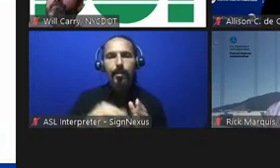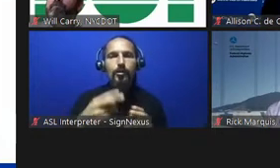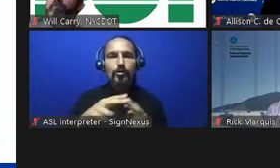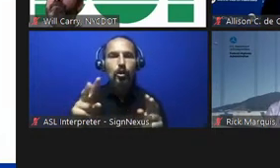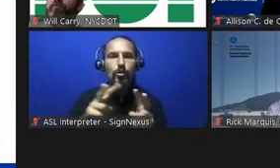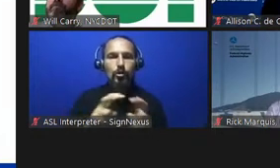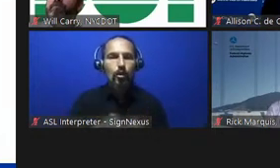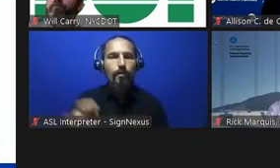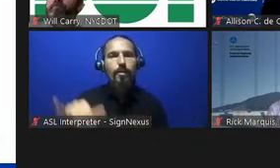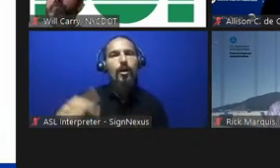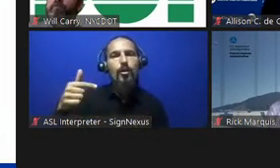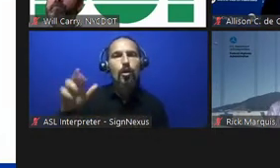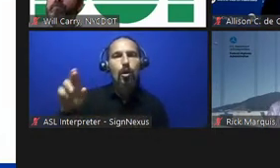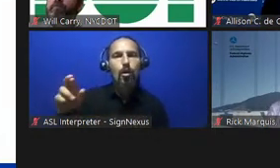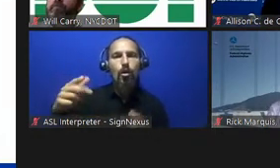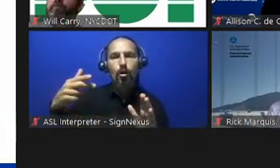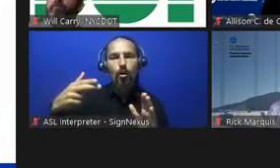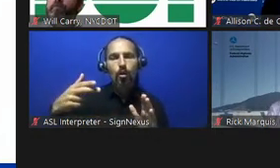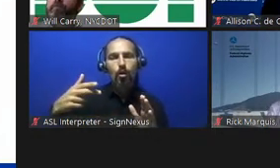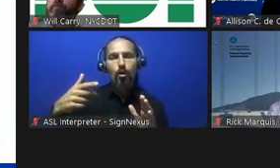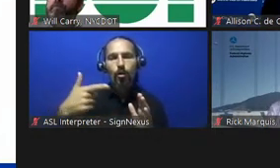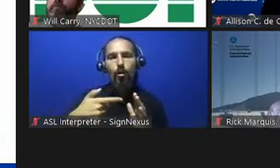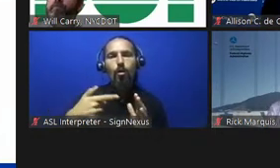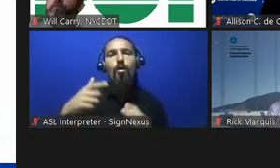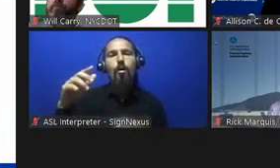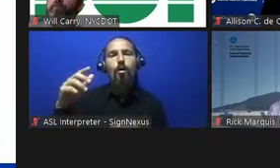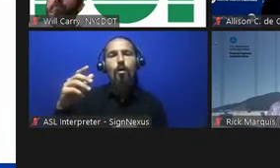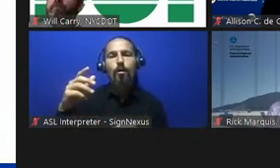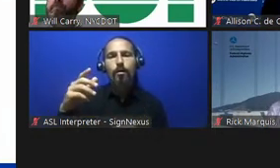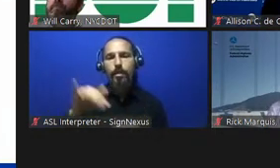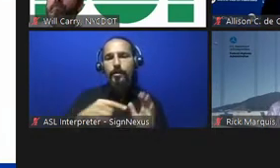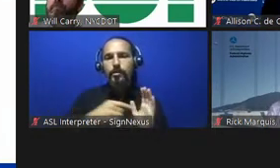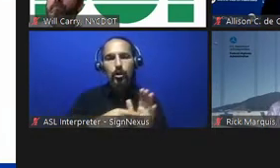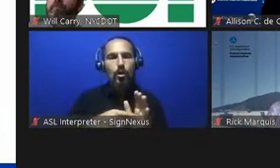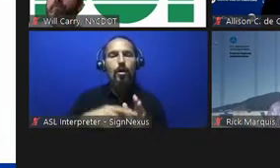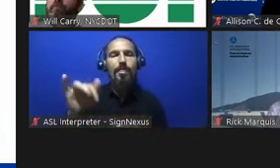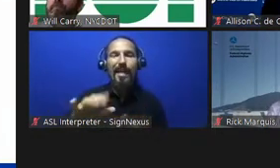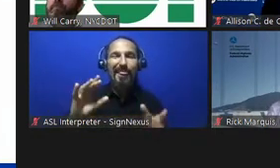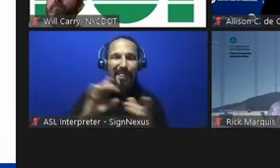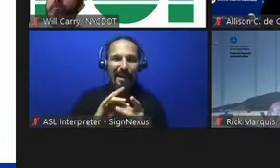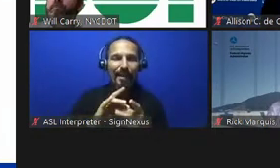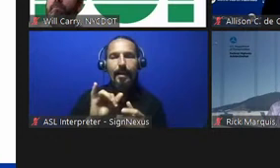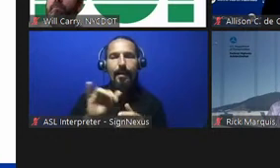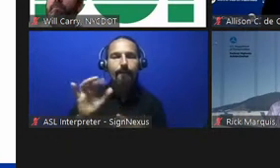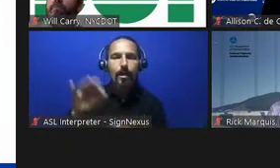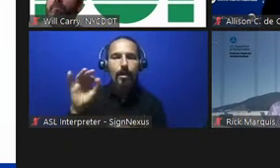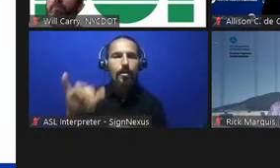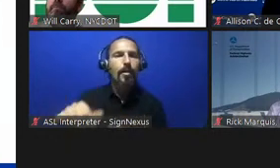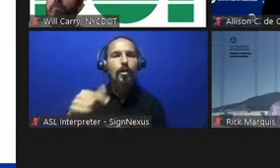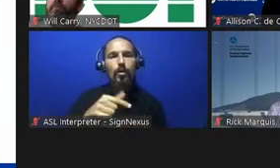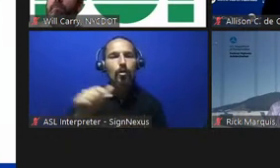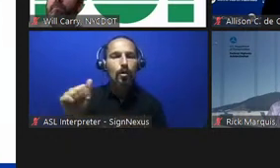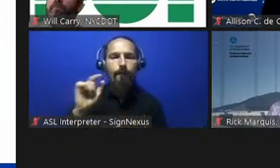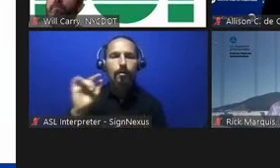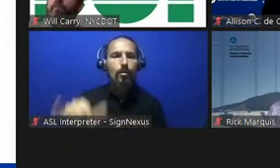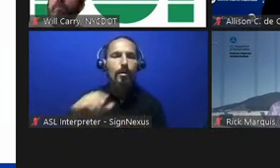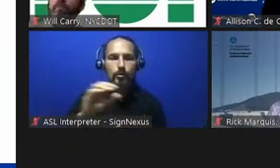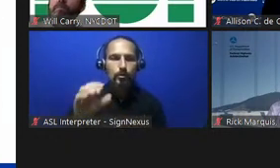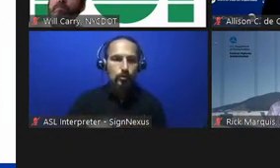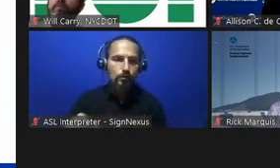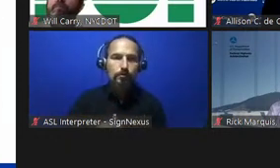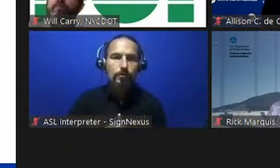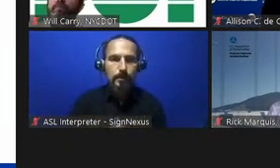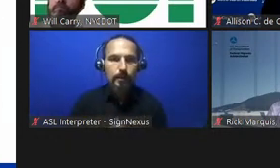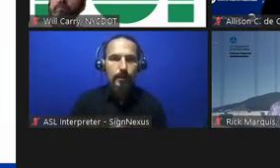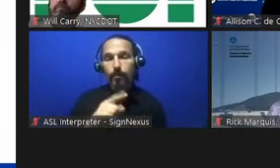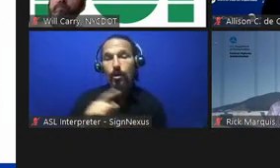qr code or link currently being displayed the link can also be found in the q a section of the zoom for